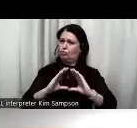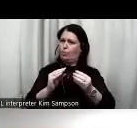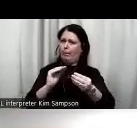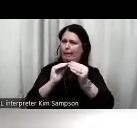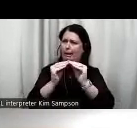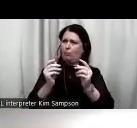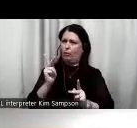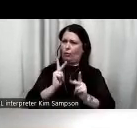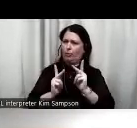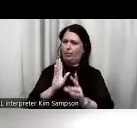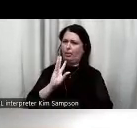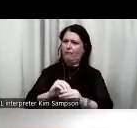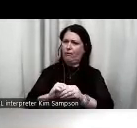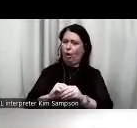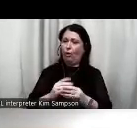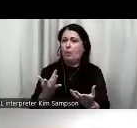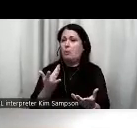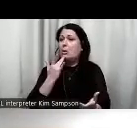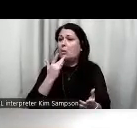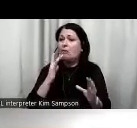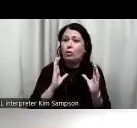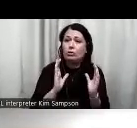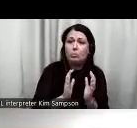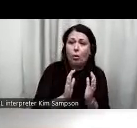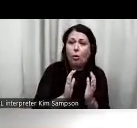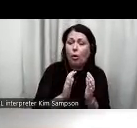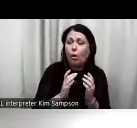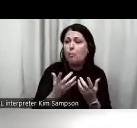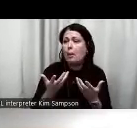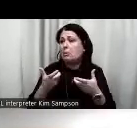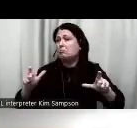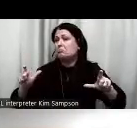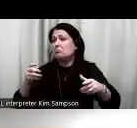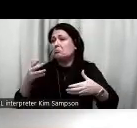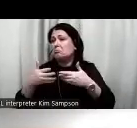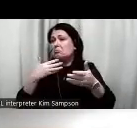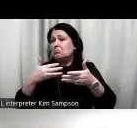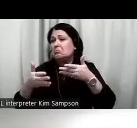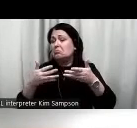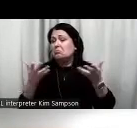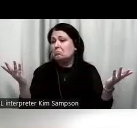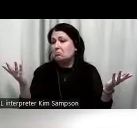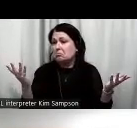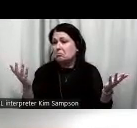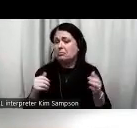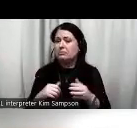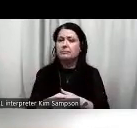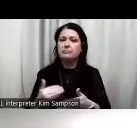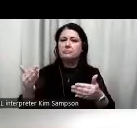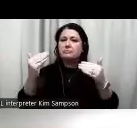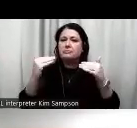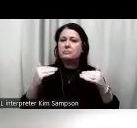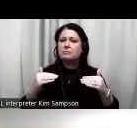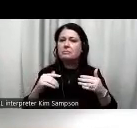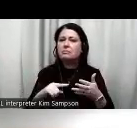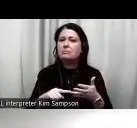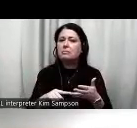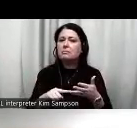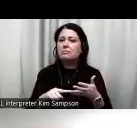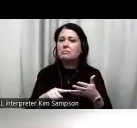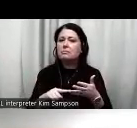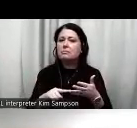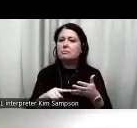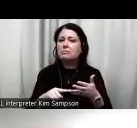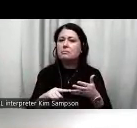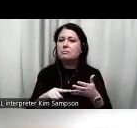some people do better in a smaller group. Some people prefer larger. The